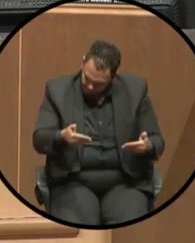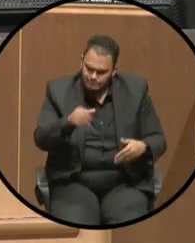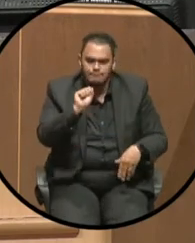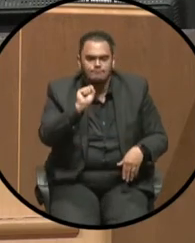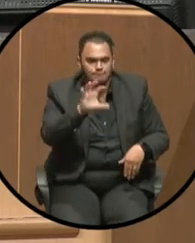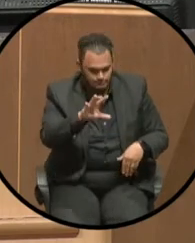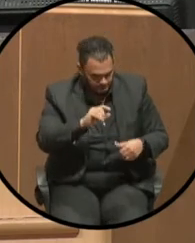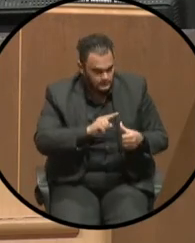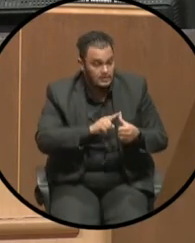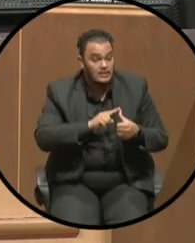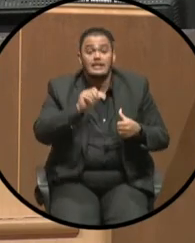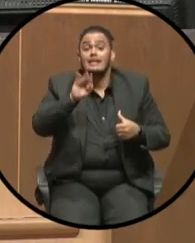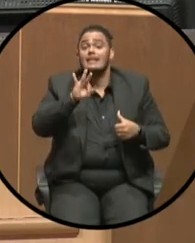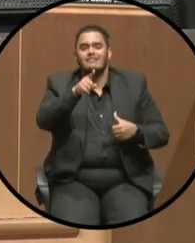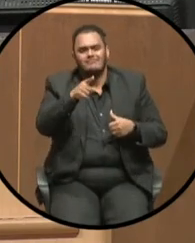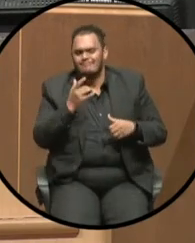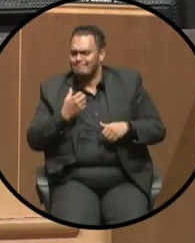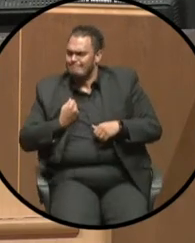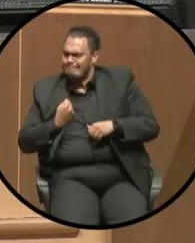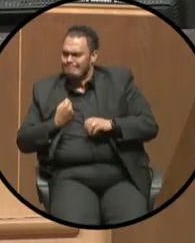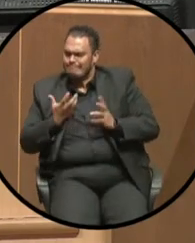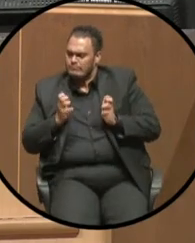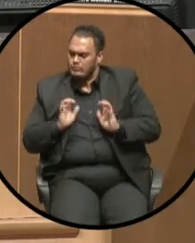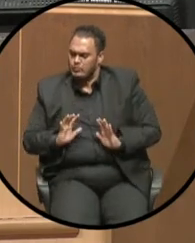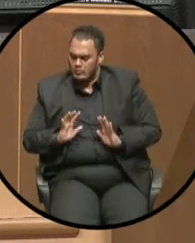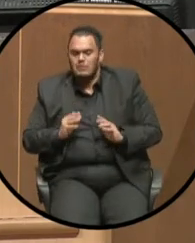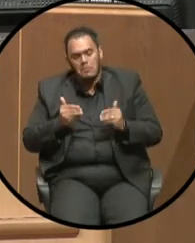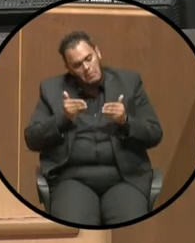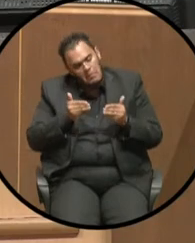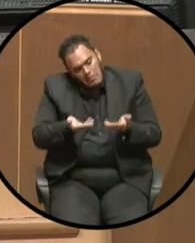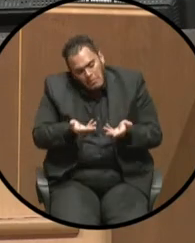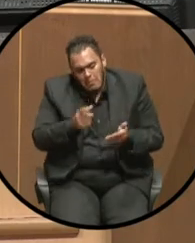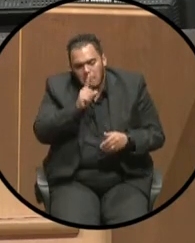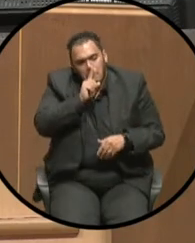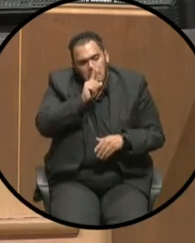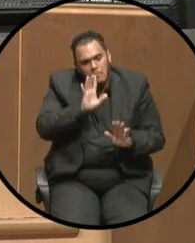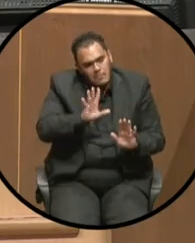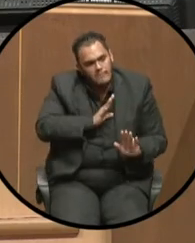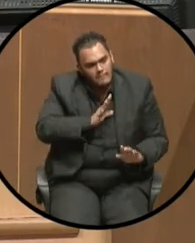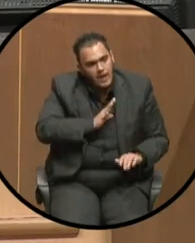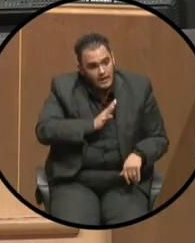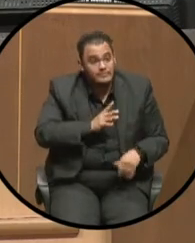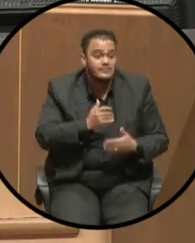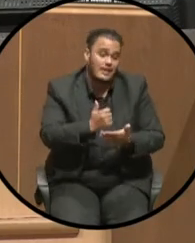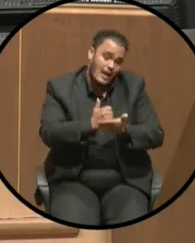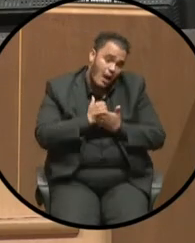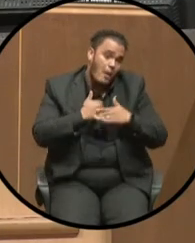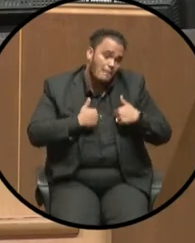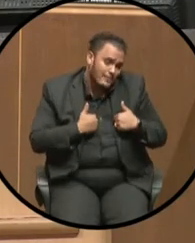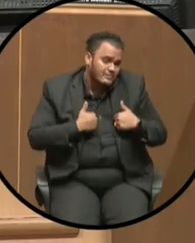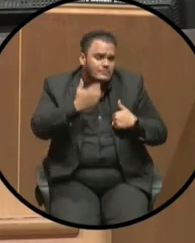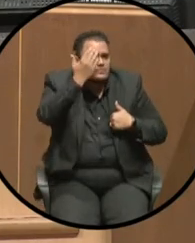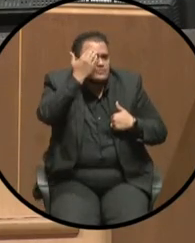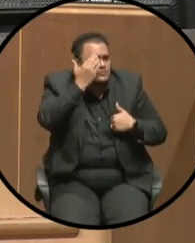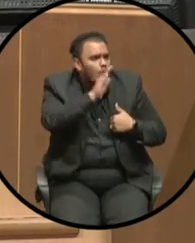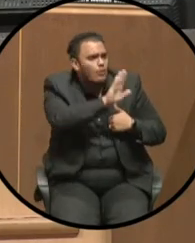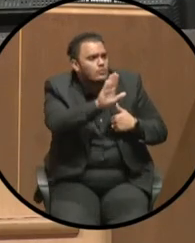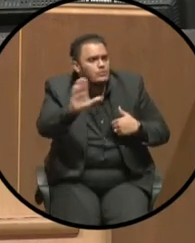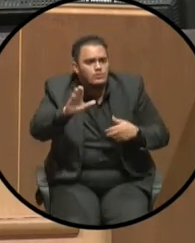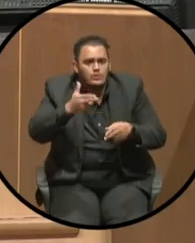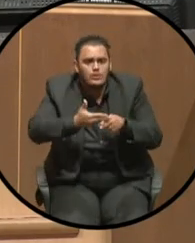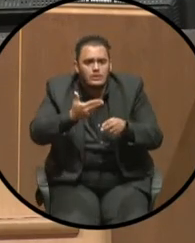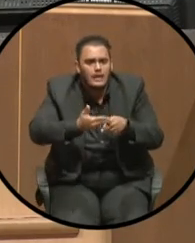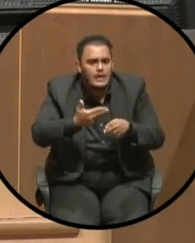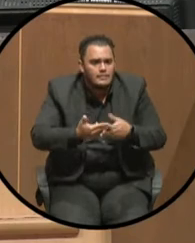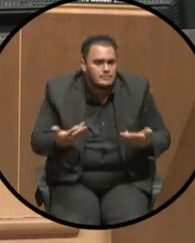prefer not to, that's okay. I will tell you personally, it's helpful for me to hear the names, because sometimes, remember